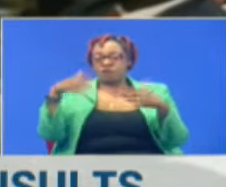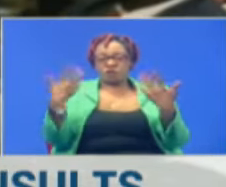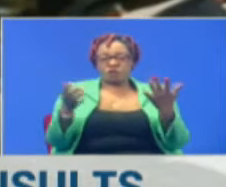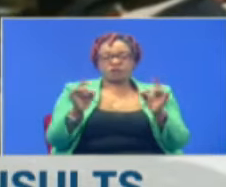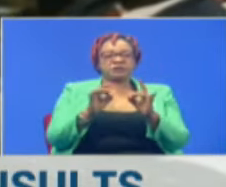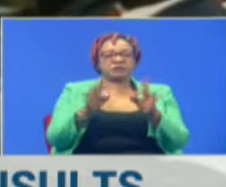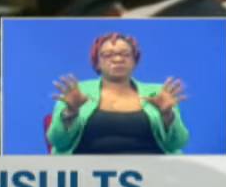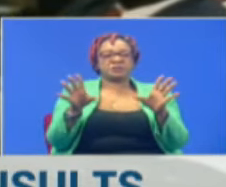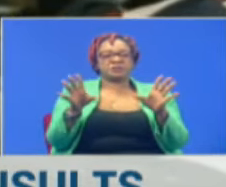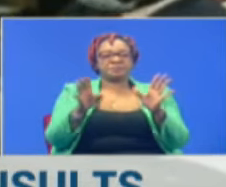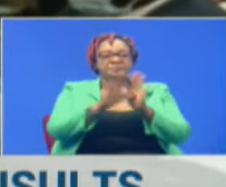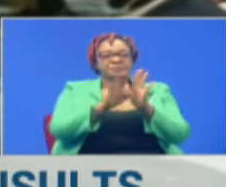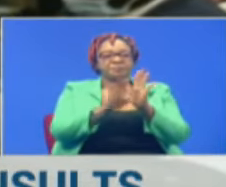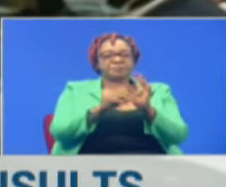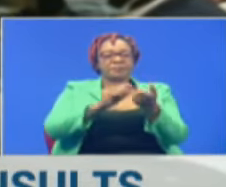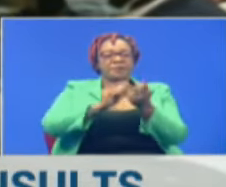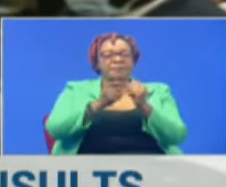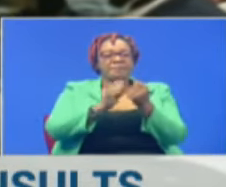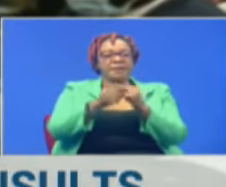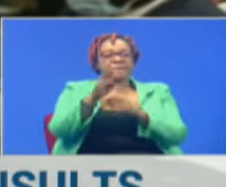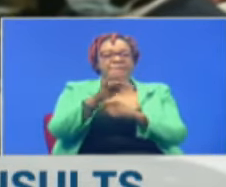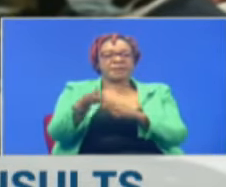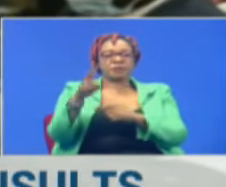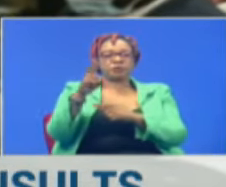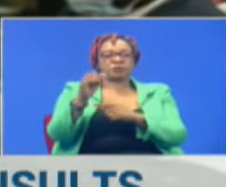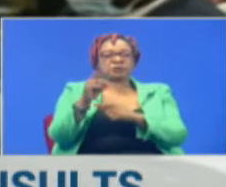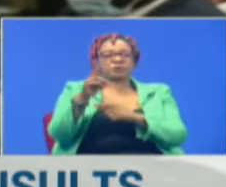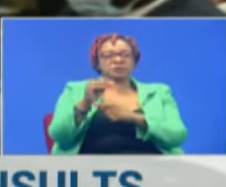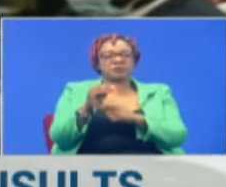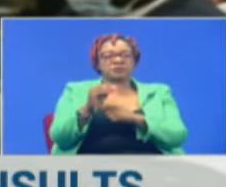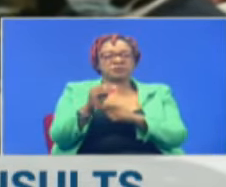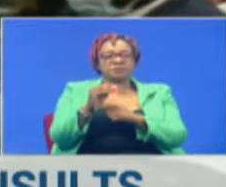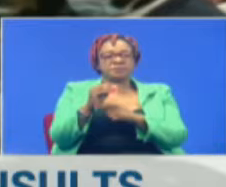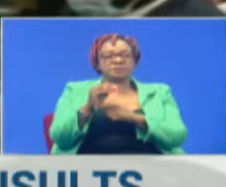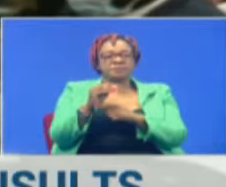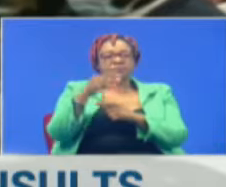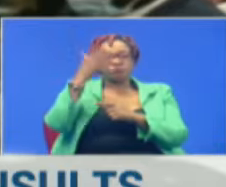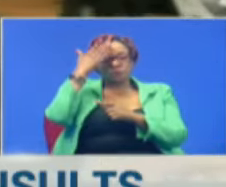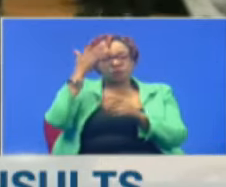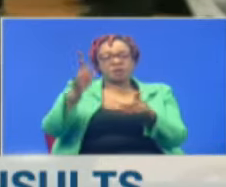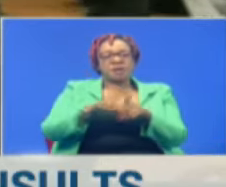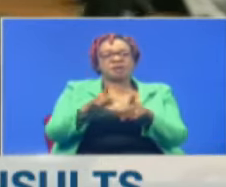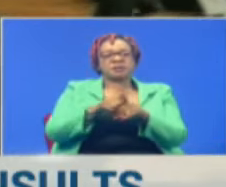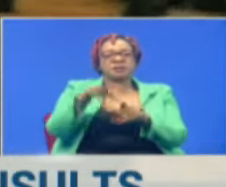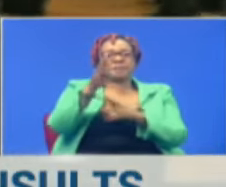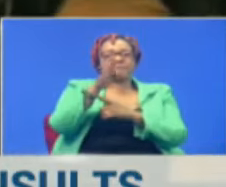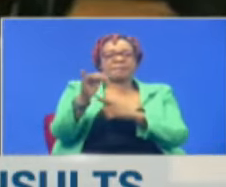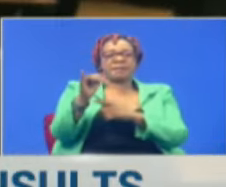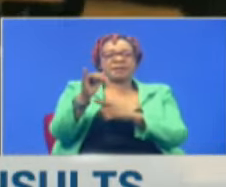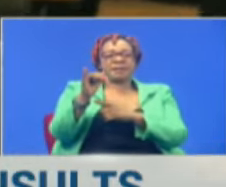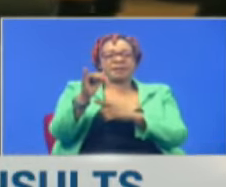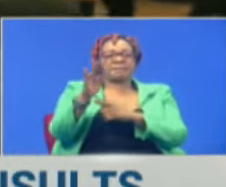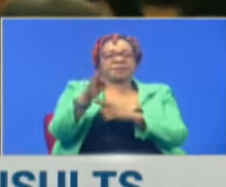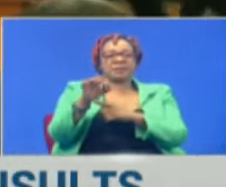the Constitutional Amendment Bill 2020, also known as the BBI bill.